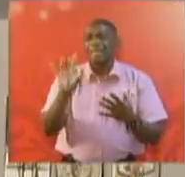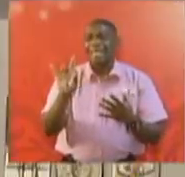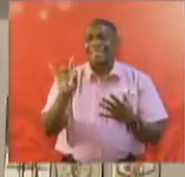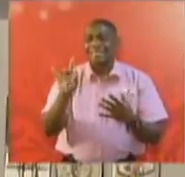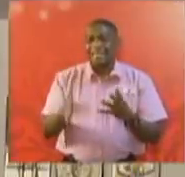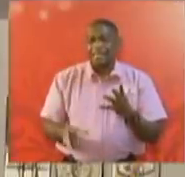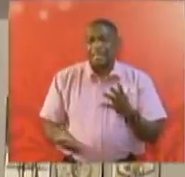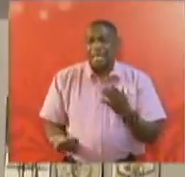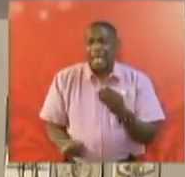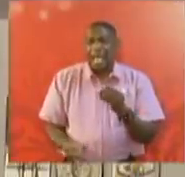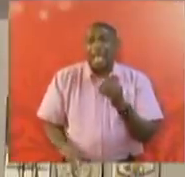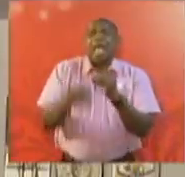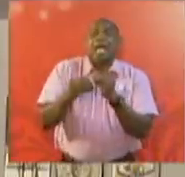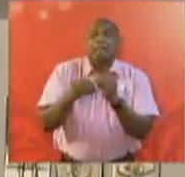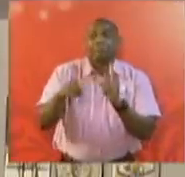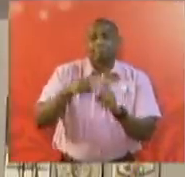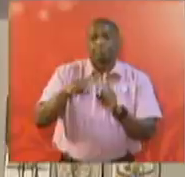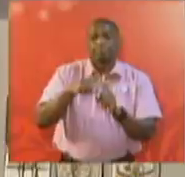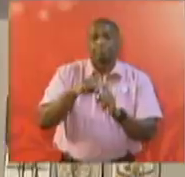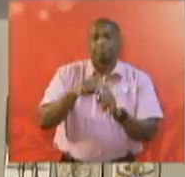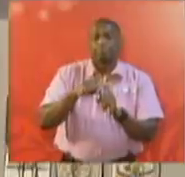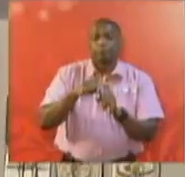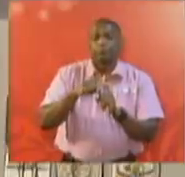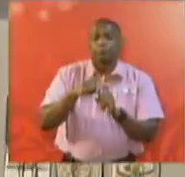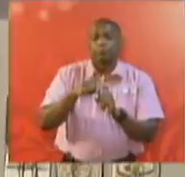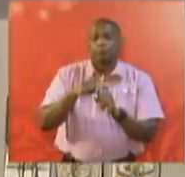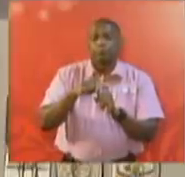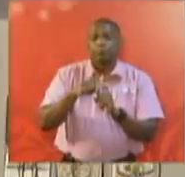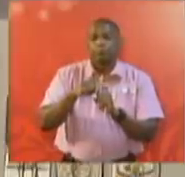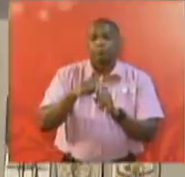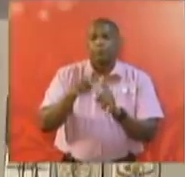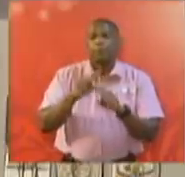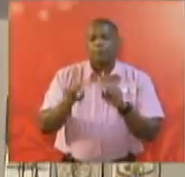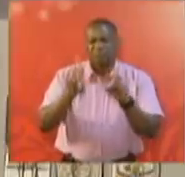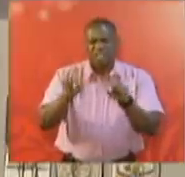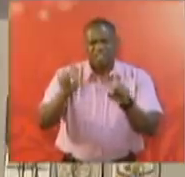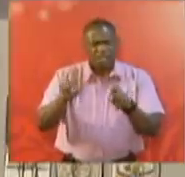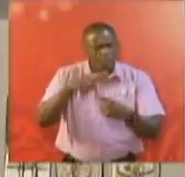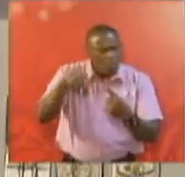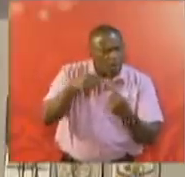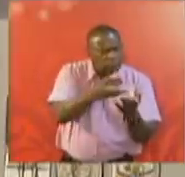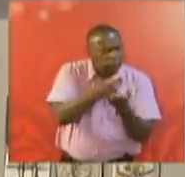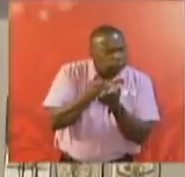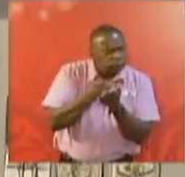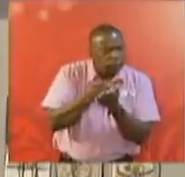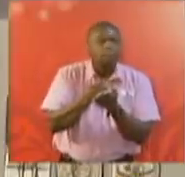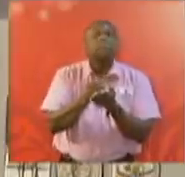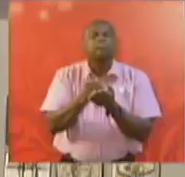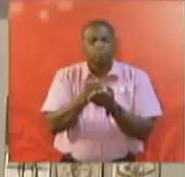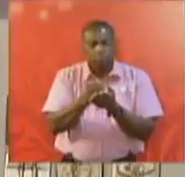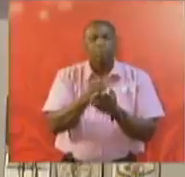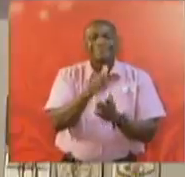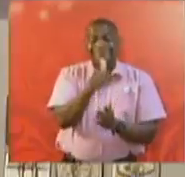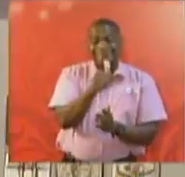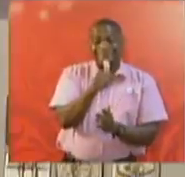added to the list of positives, but these persons represent tests that would have been from samples collected between the 10th of